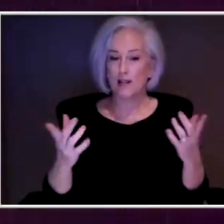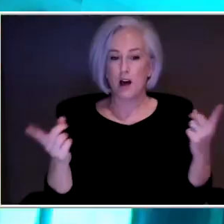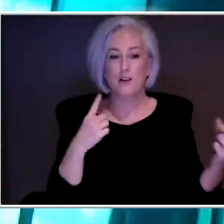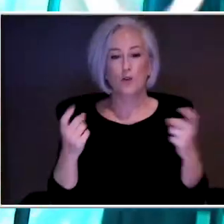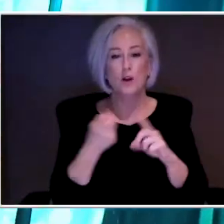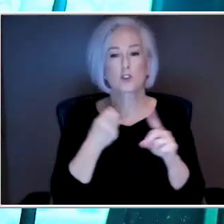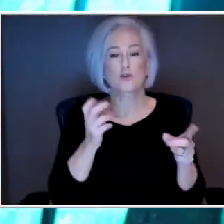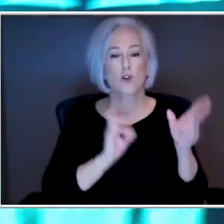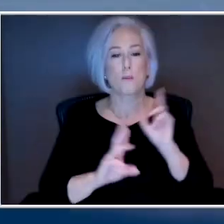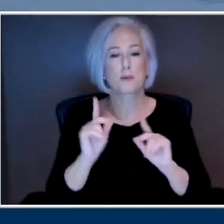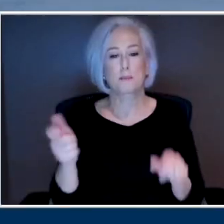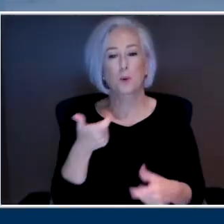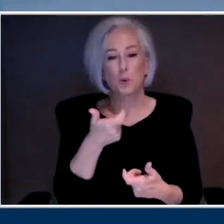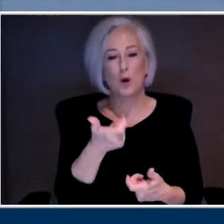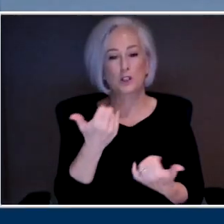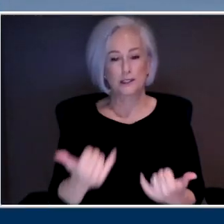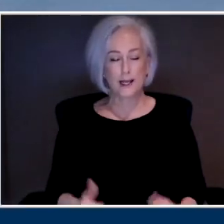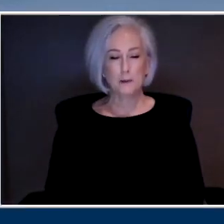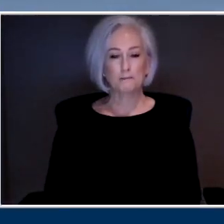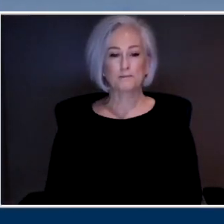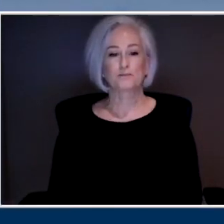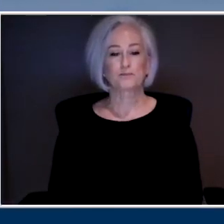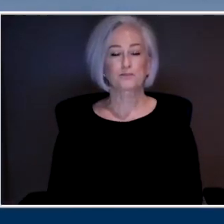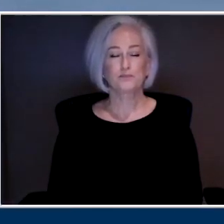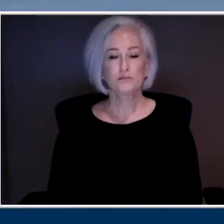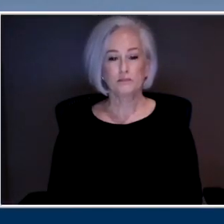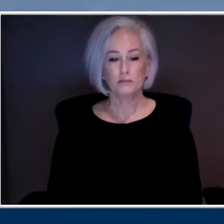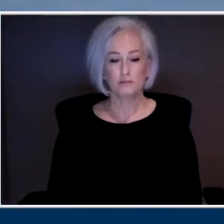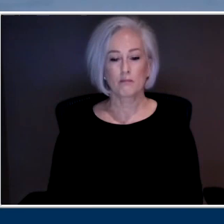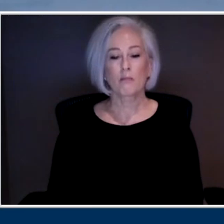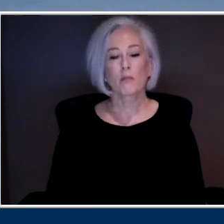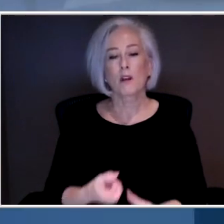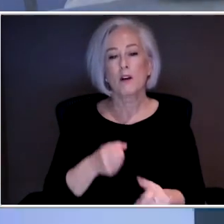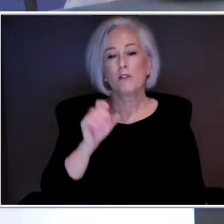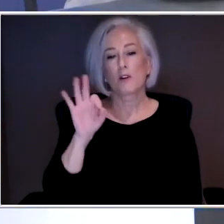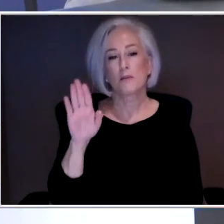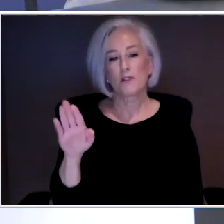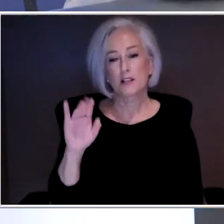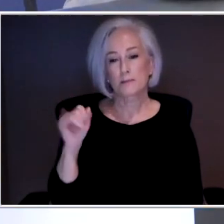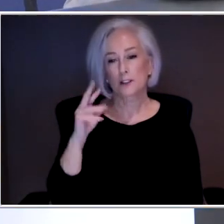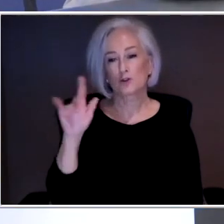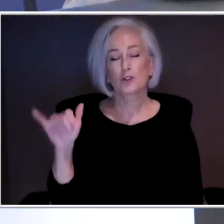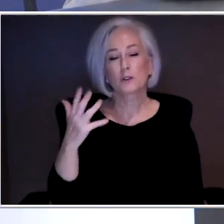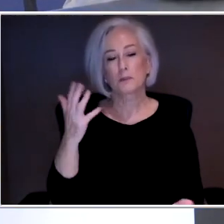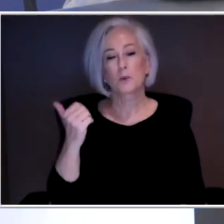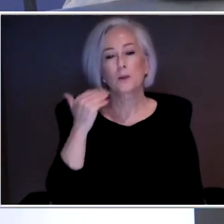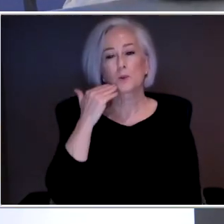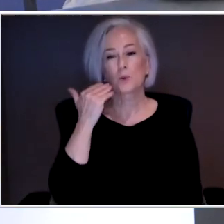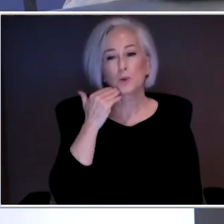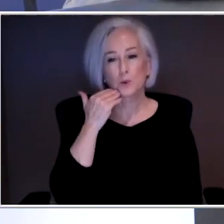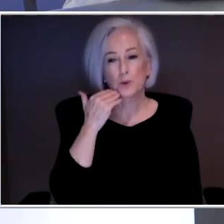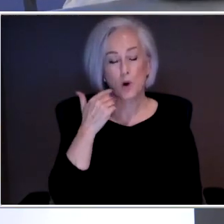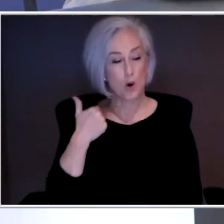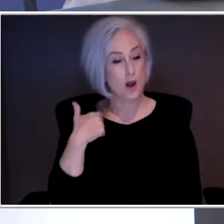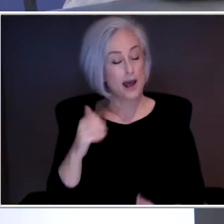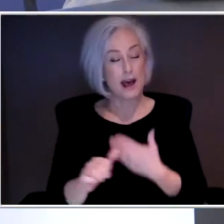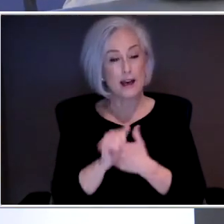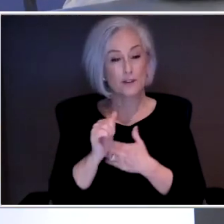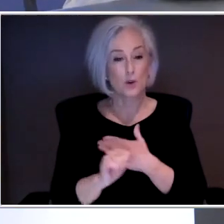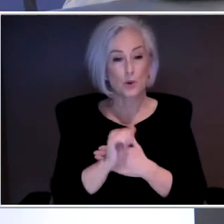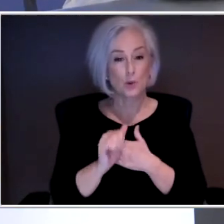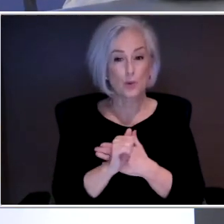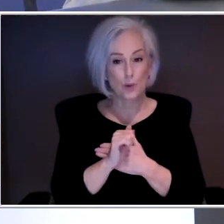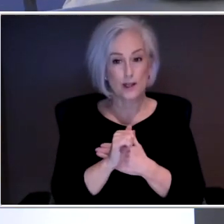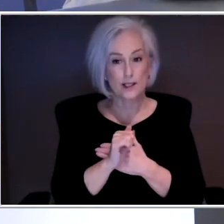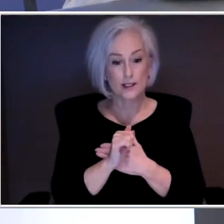some of the questions that are coming in on Facebook. And Jeremy Yenser wants to know, are there risks of or counseling